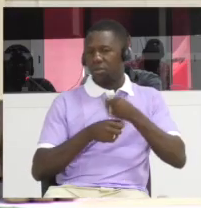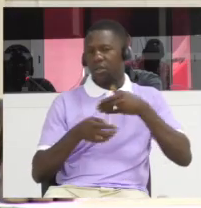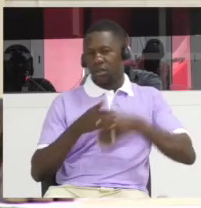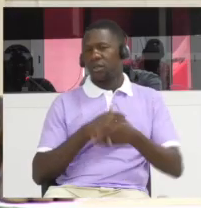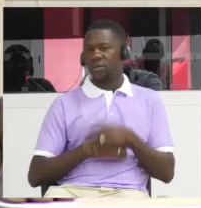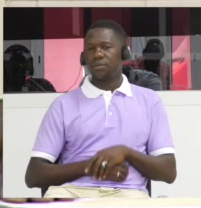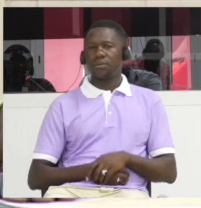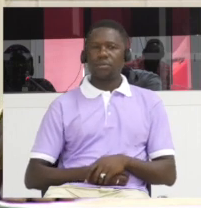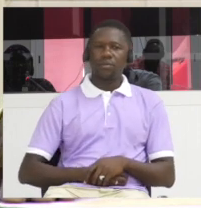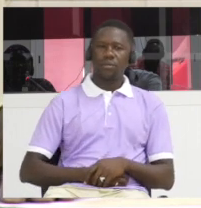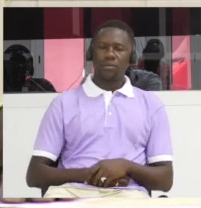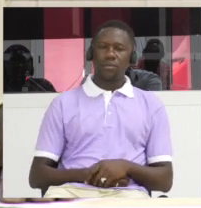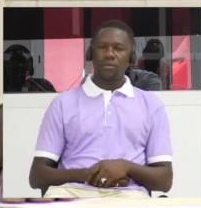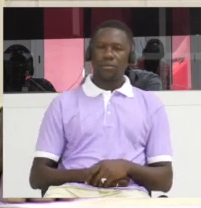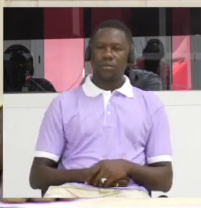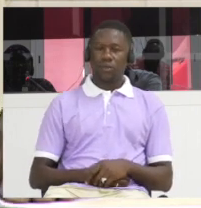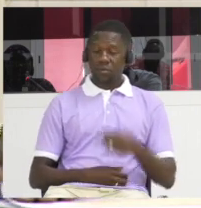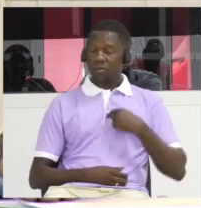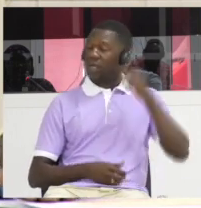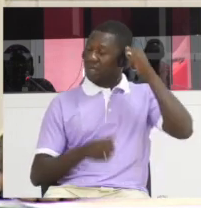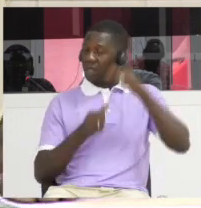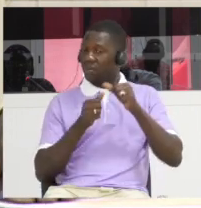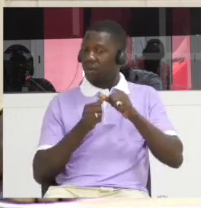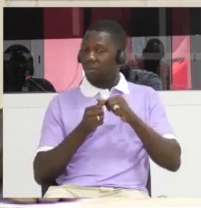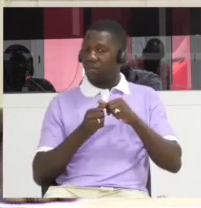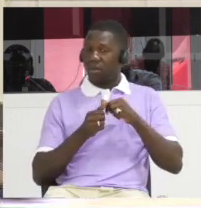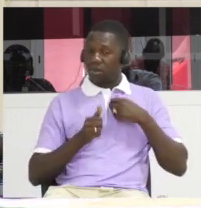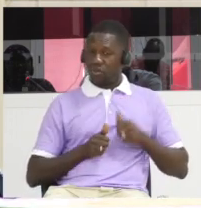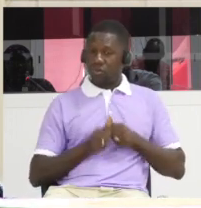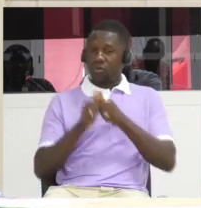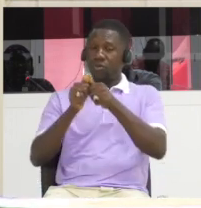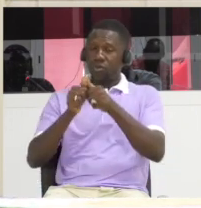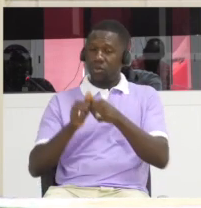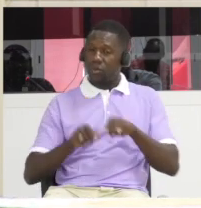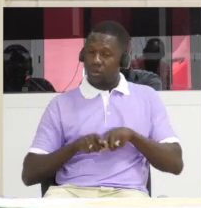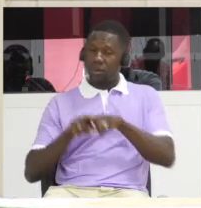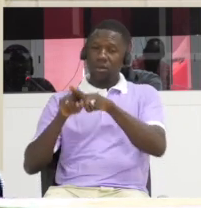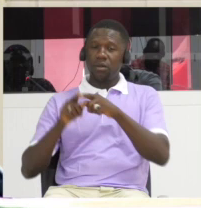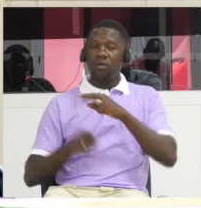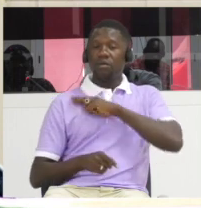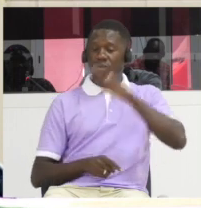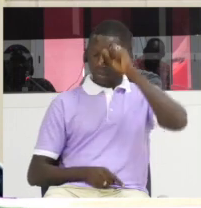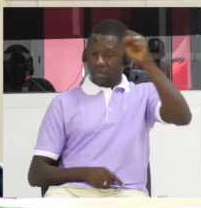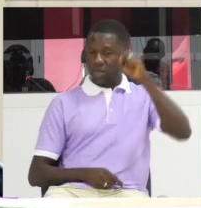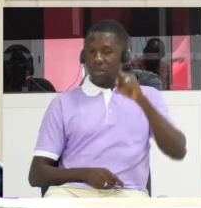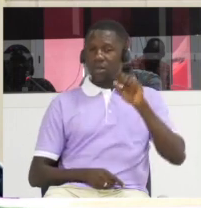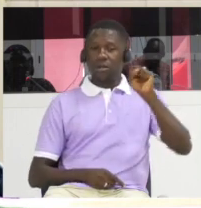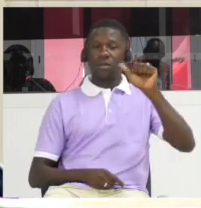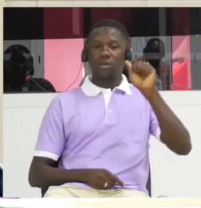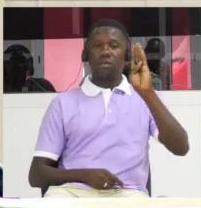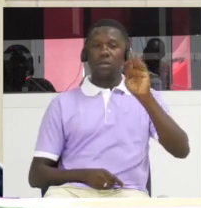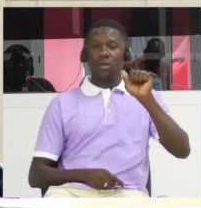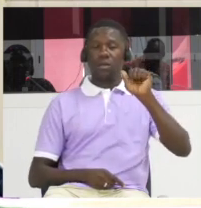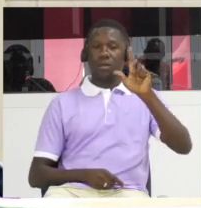remember accompanying Vice President Sabali to Abuja as a special envoy